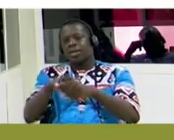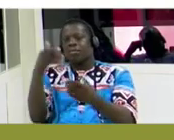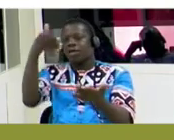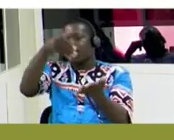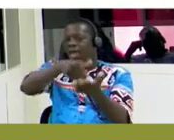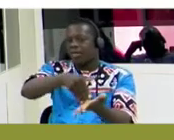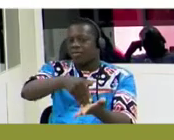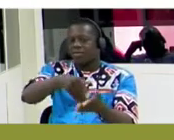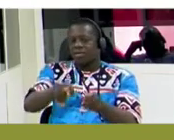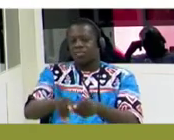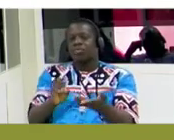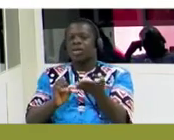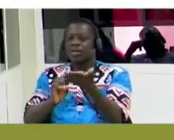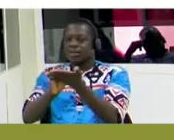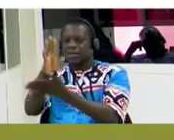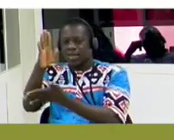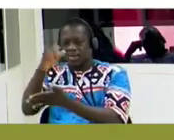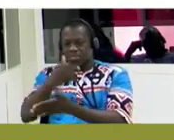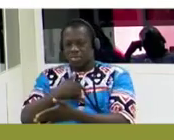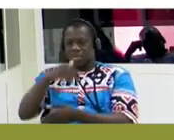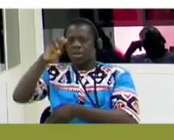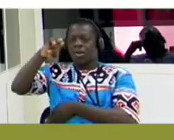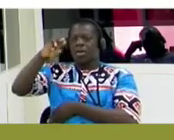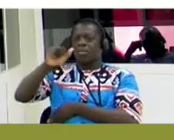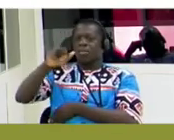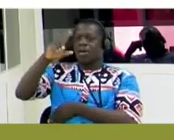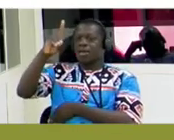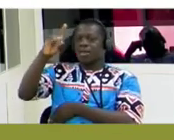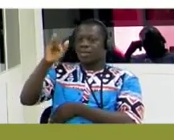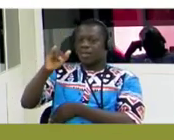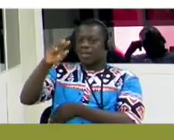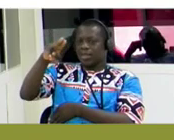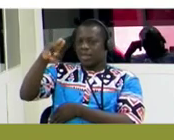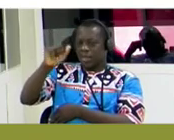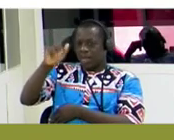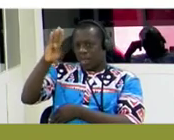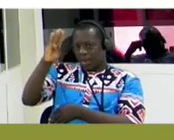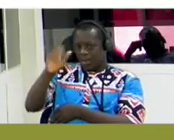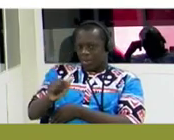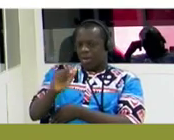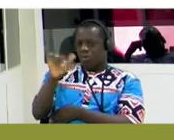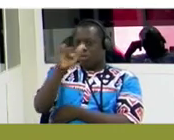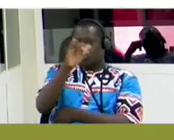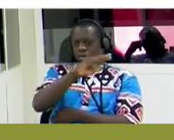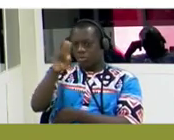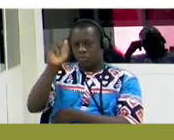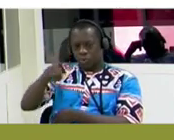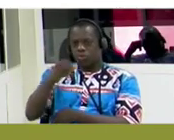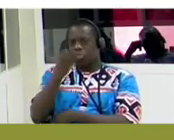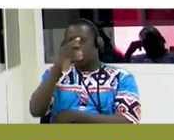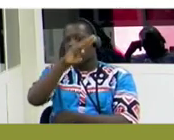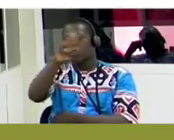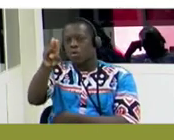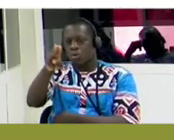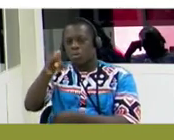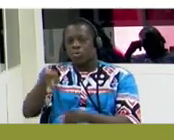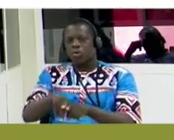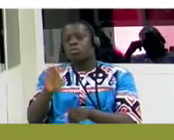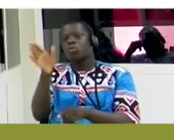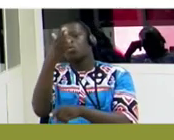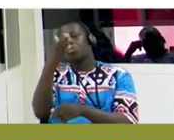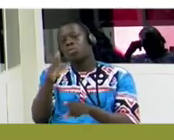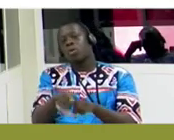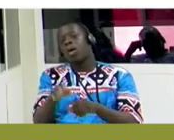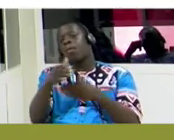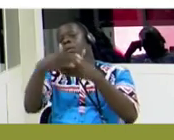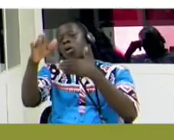to Mandinaba, which I cannot say no. I went there for 1 week, for 10 days, it was more than 1 week, during the